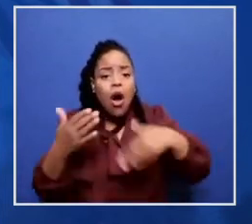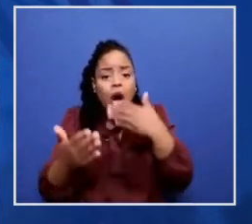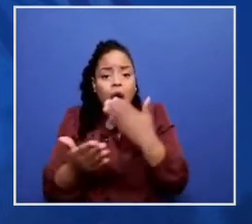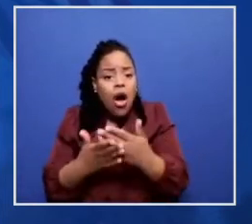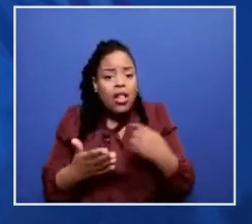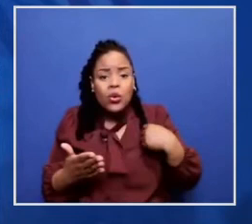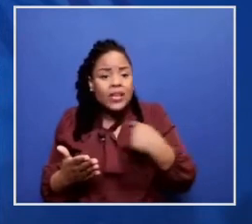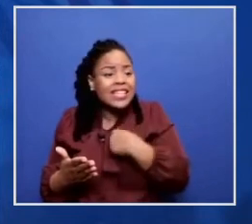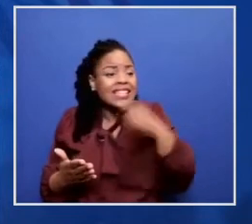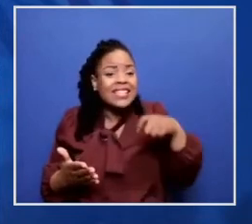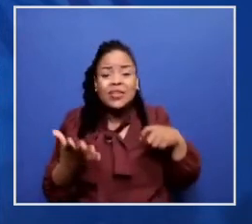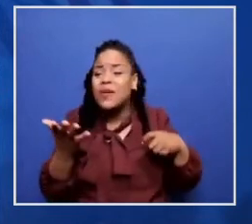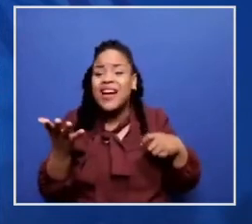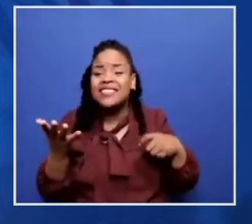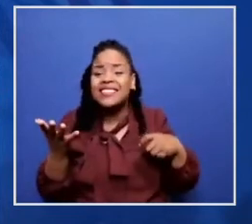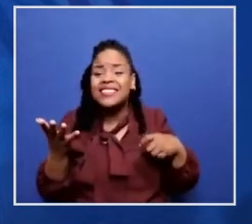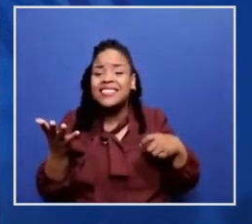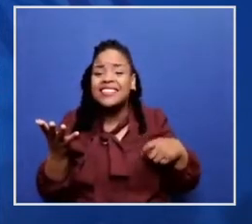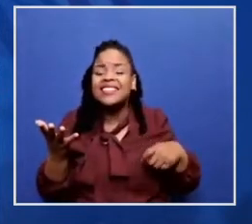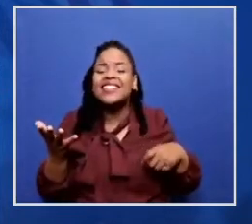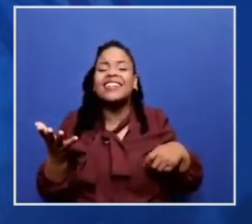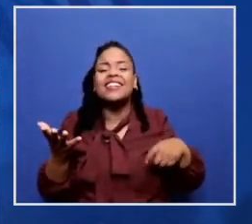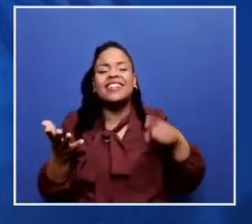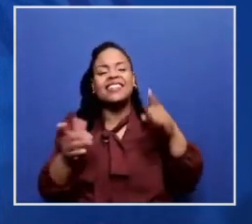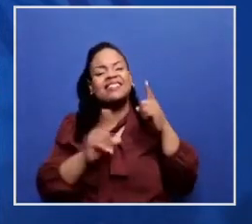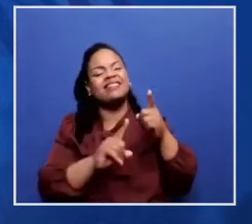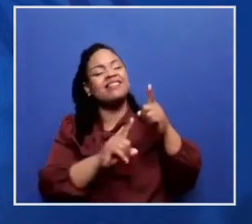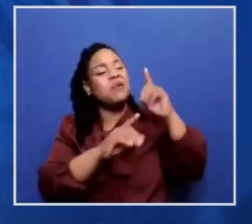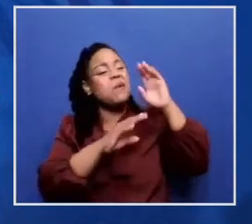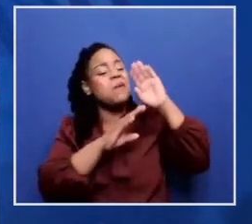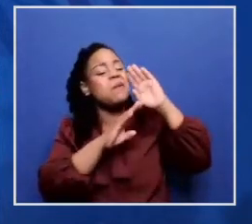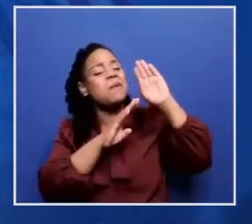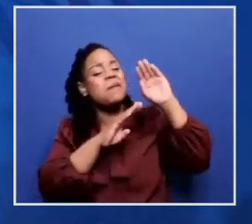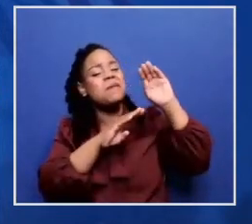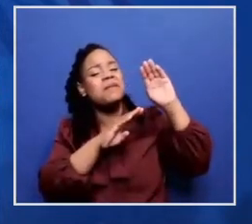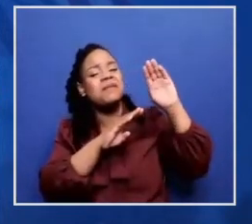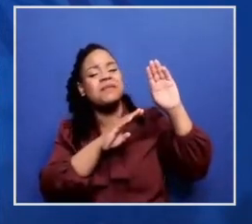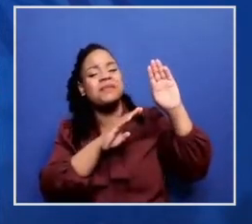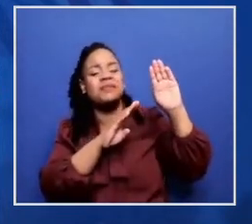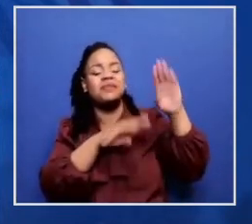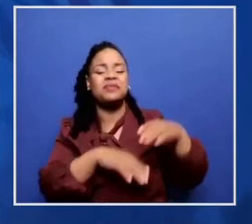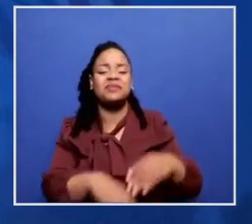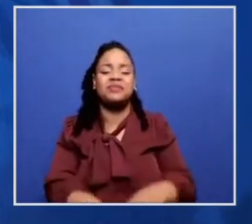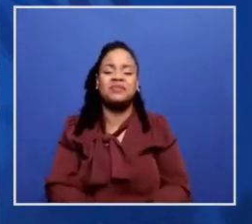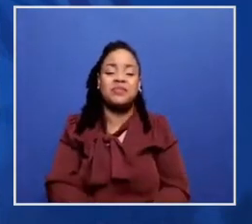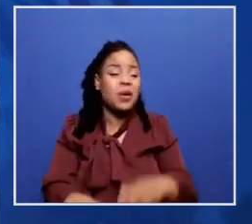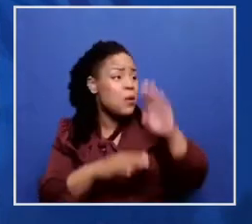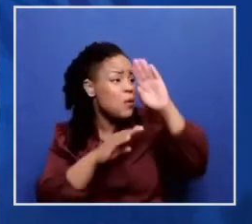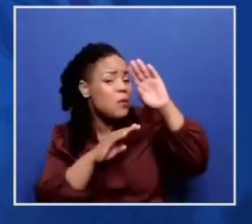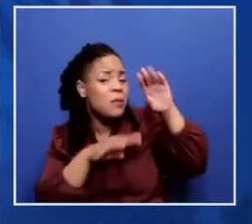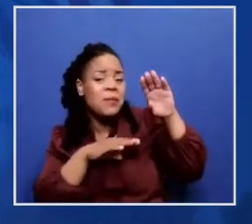All we need is hope. And for that we have each other. And for that